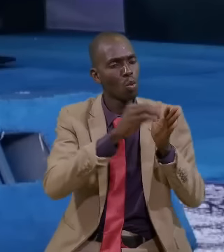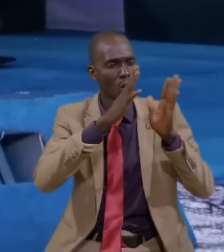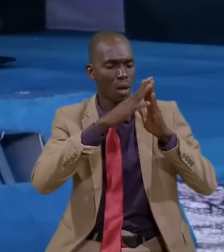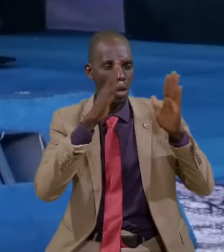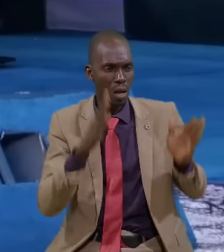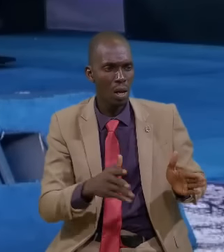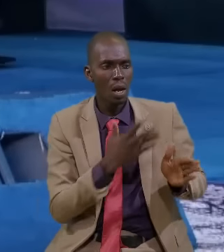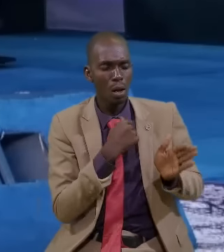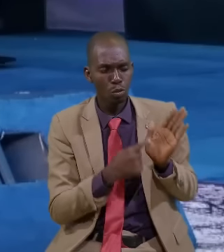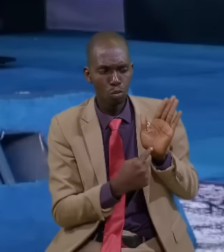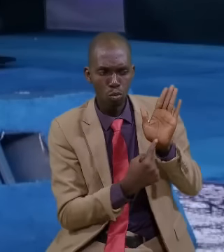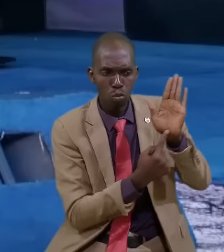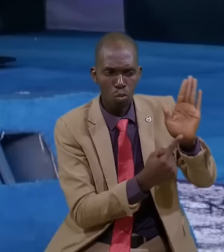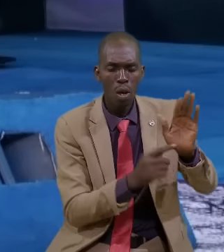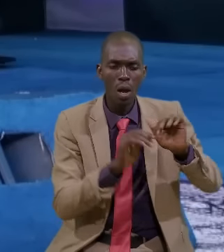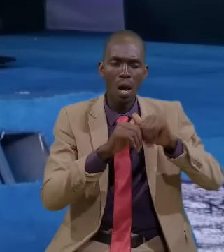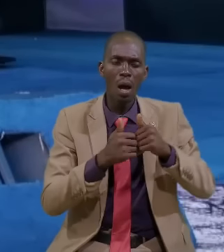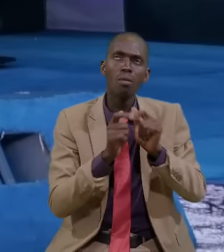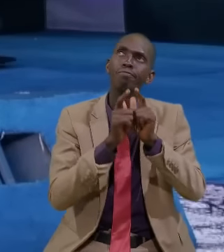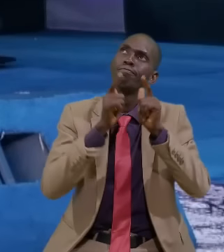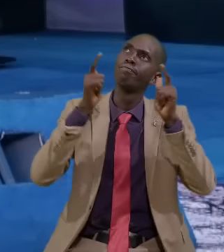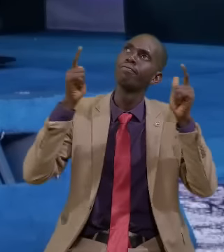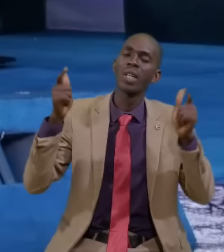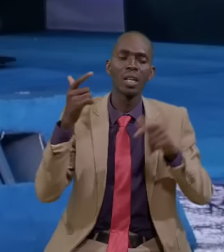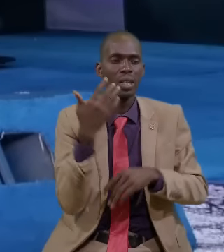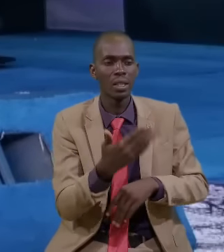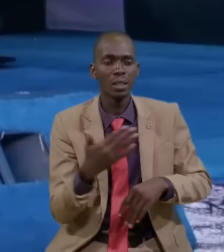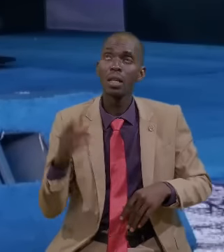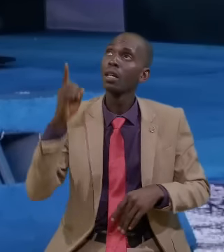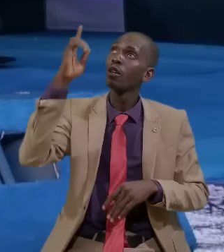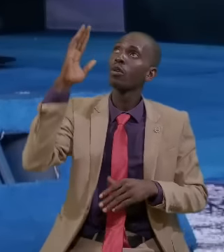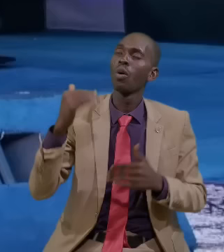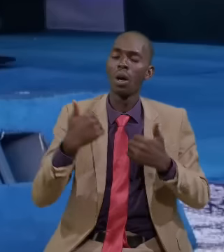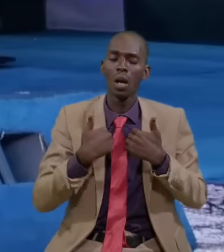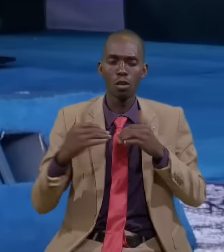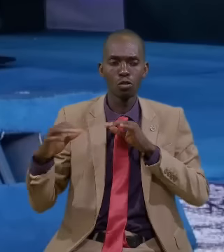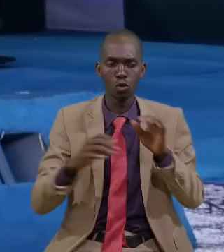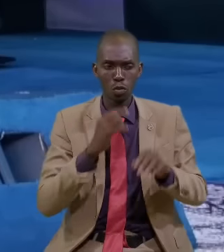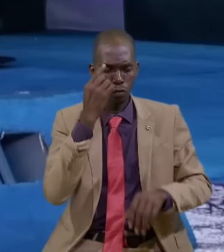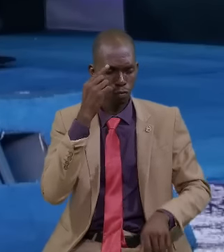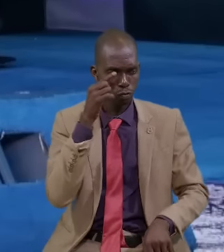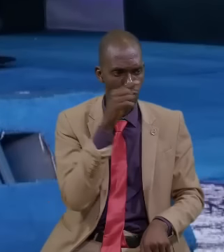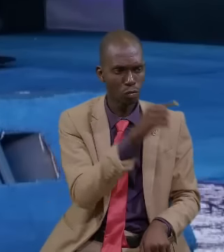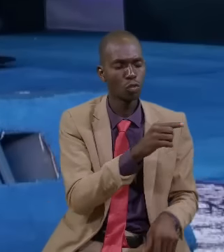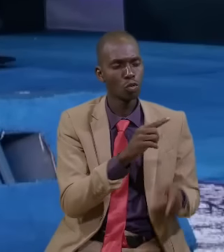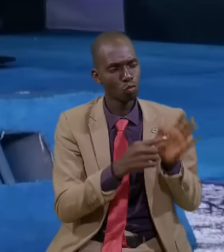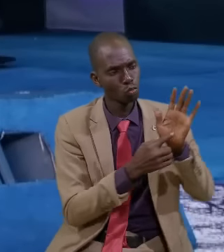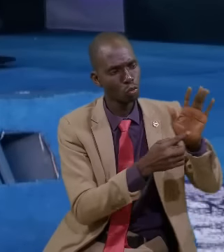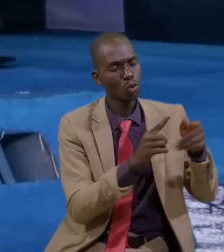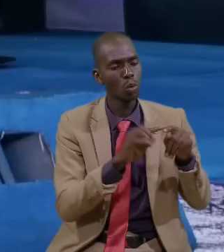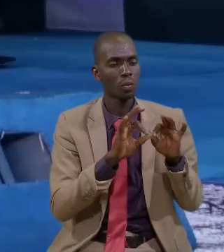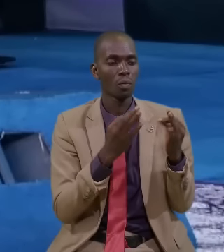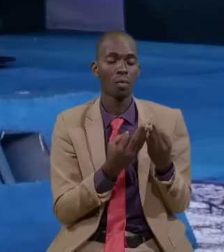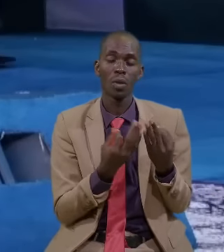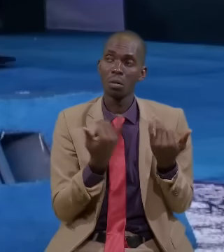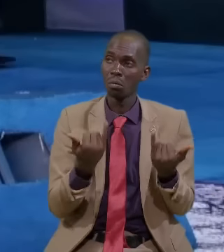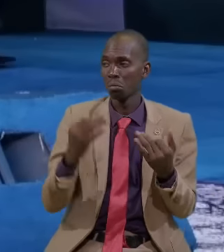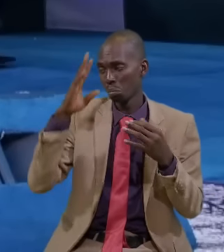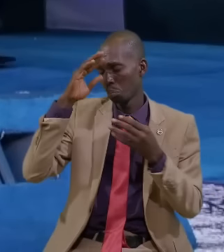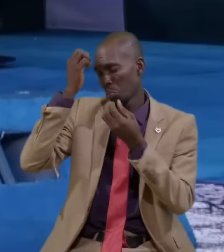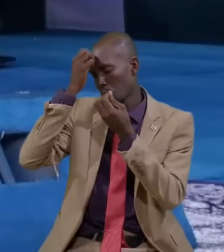how great things God has done unto thee. And he went his way and